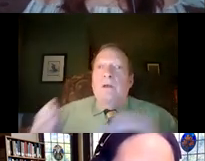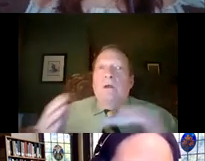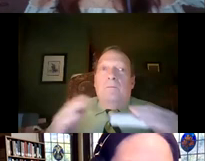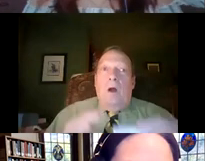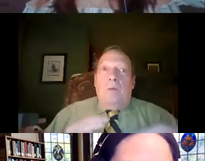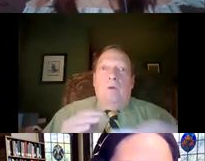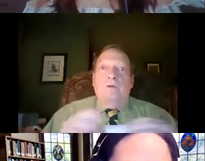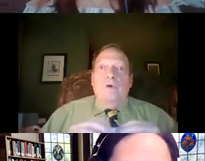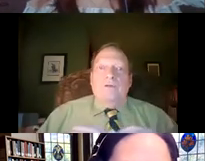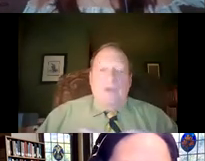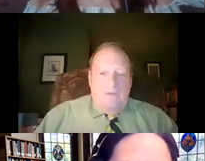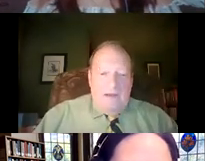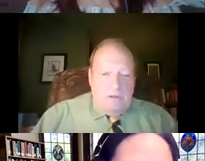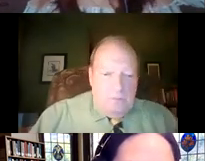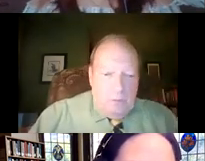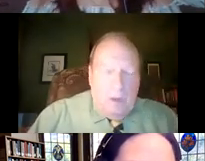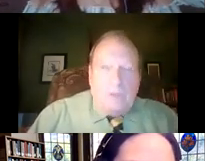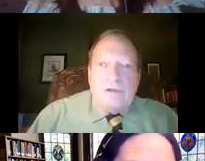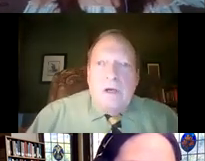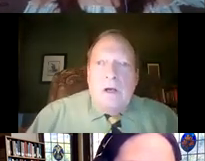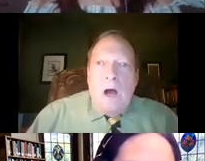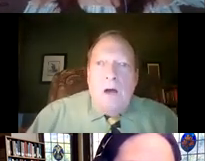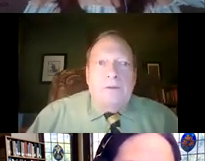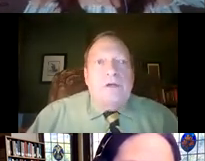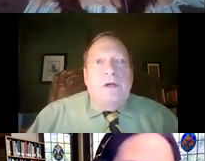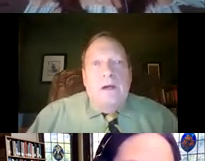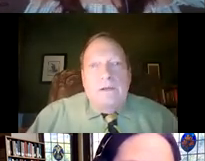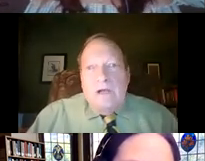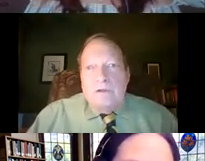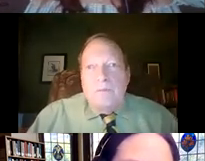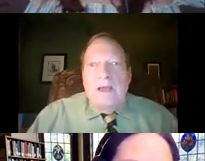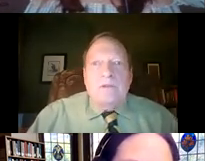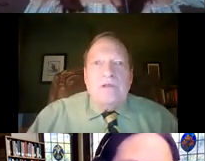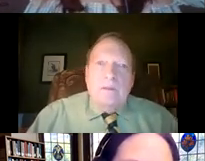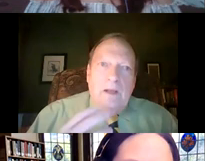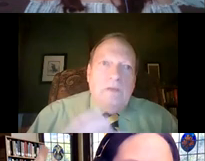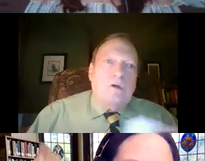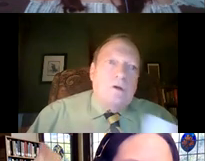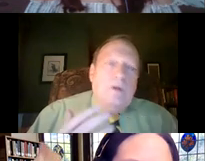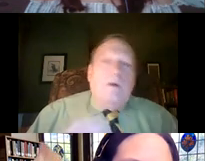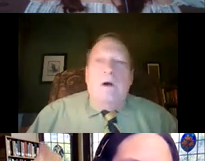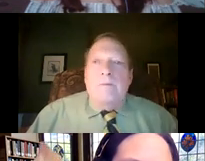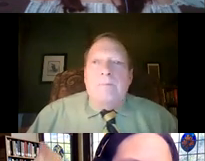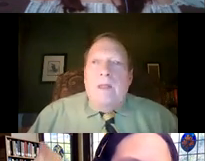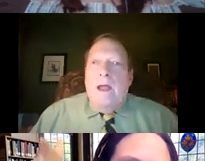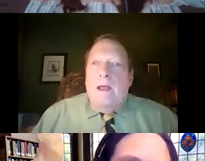instead Brockport saw itself as a liberal arts college. Education became a second major,